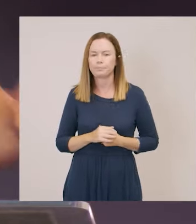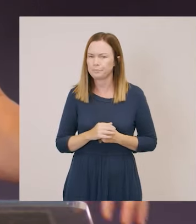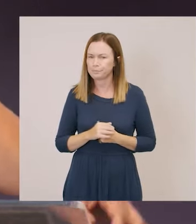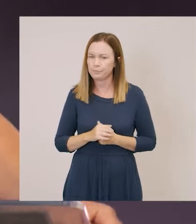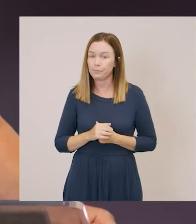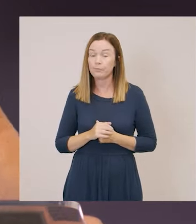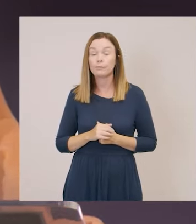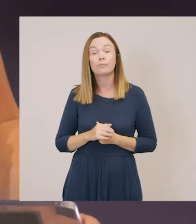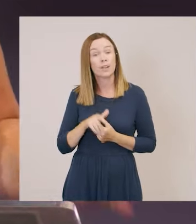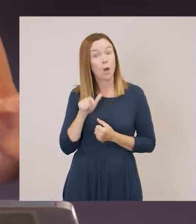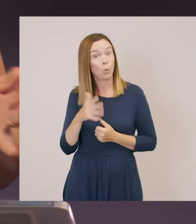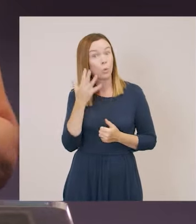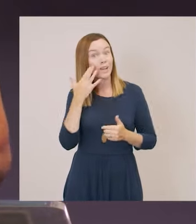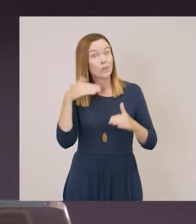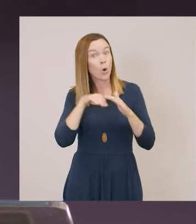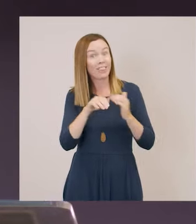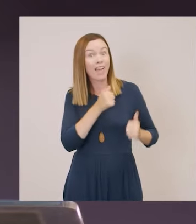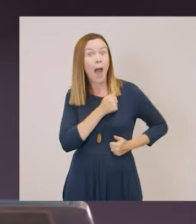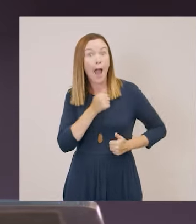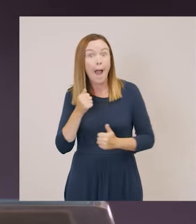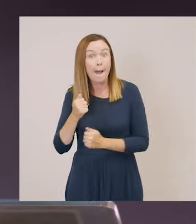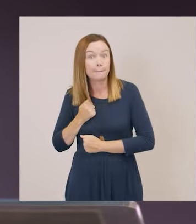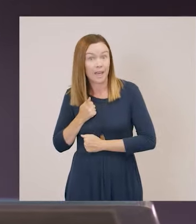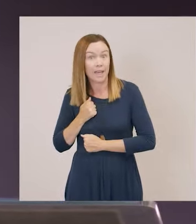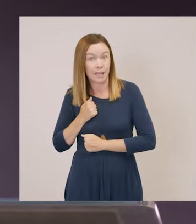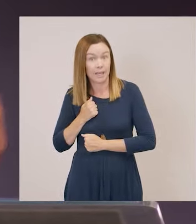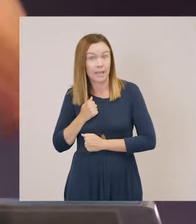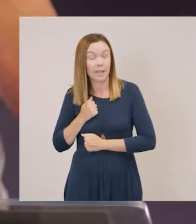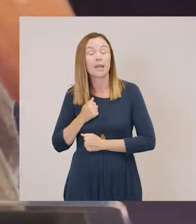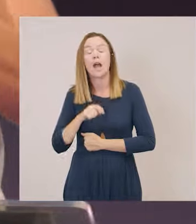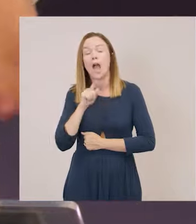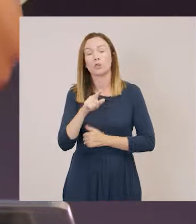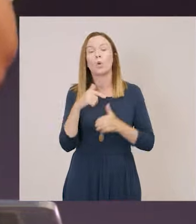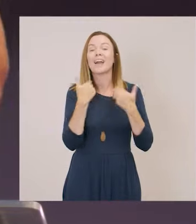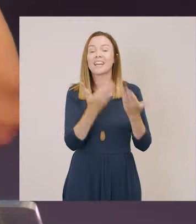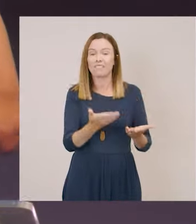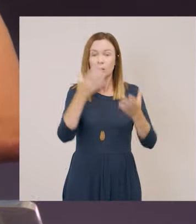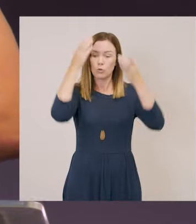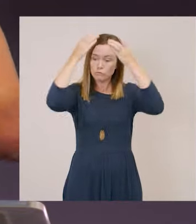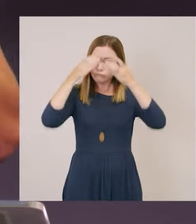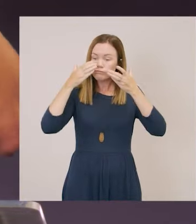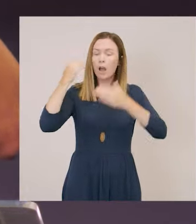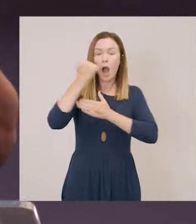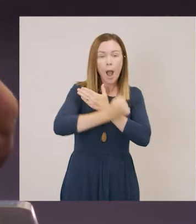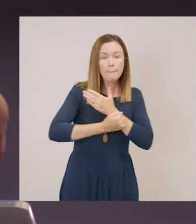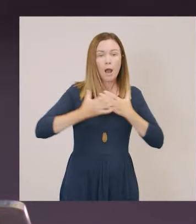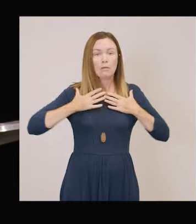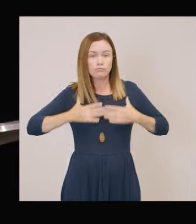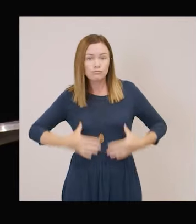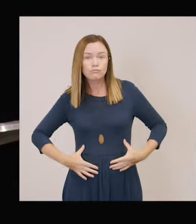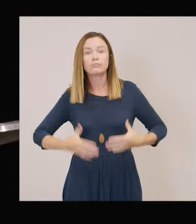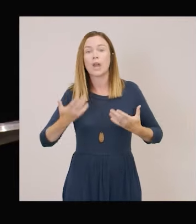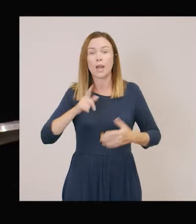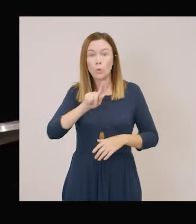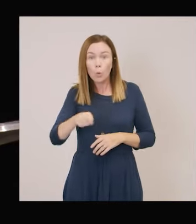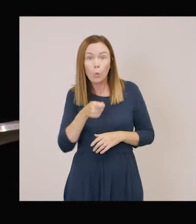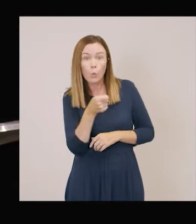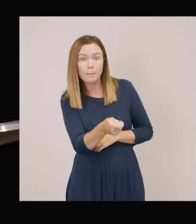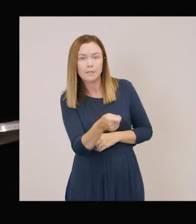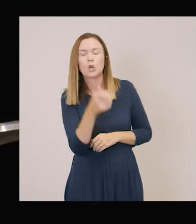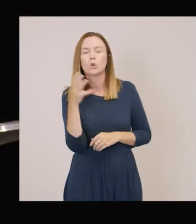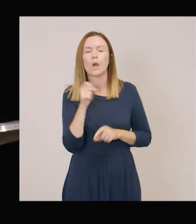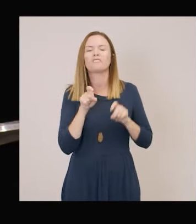Here's the thing. When you're in the army and when you're given your armor and your weapons,